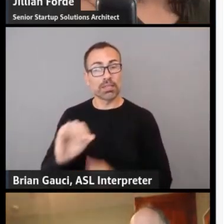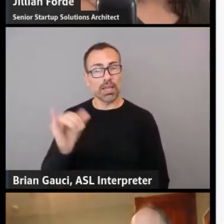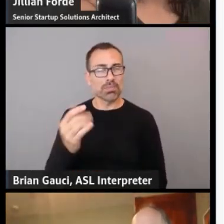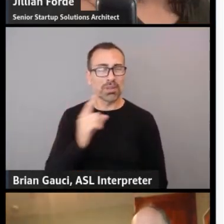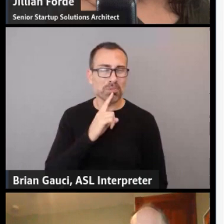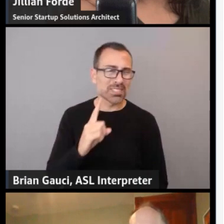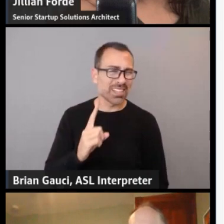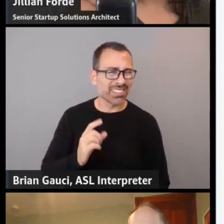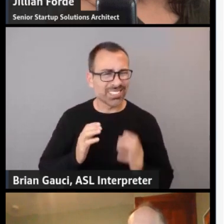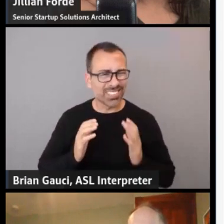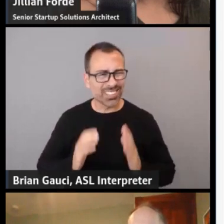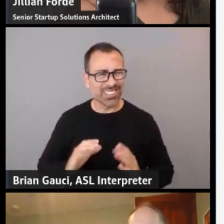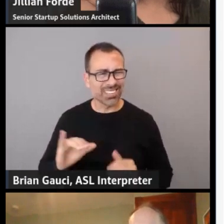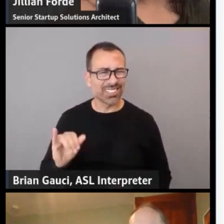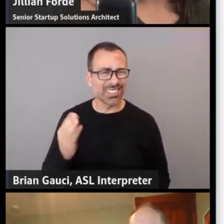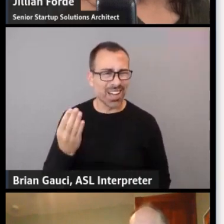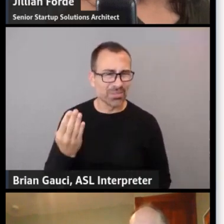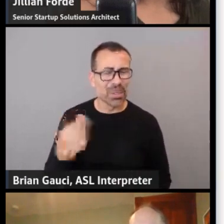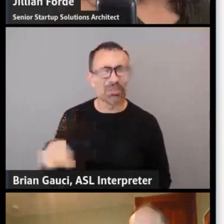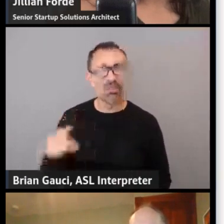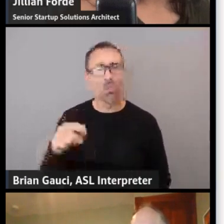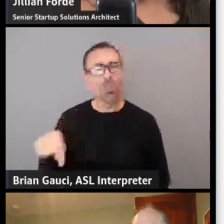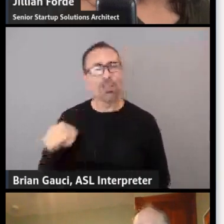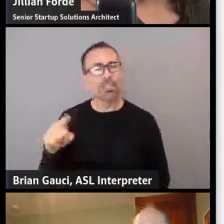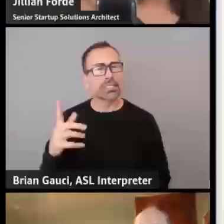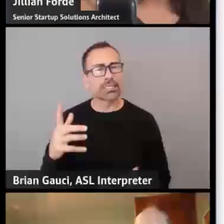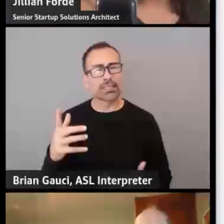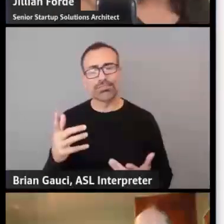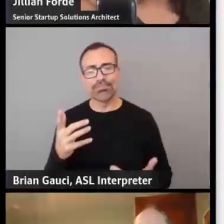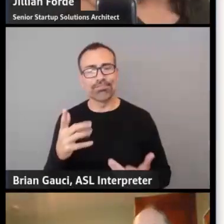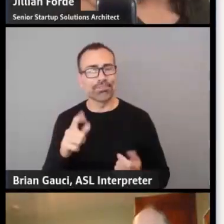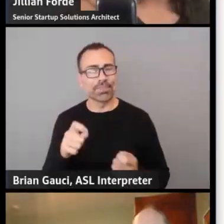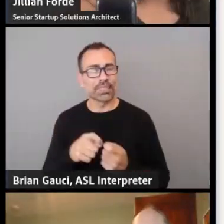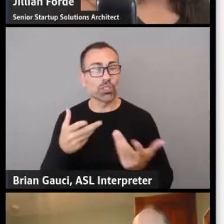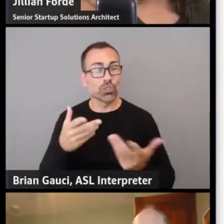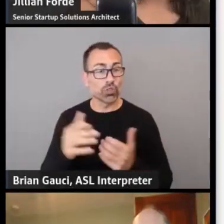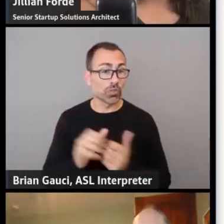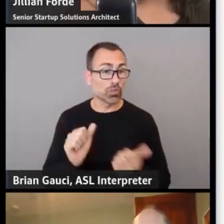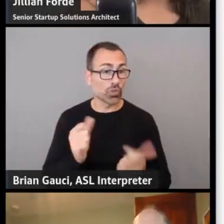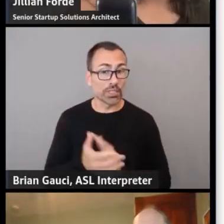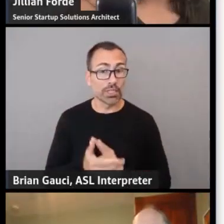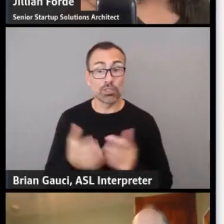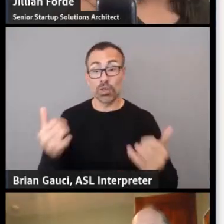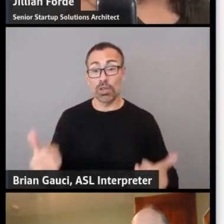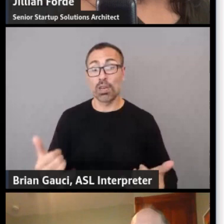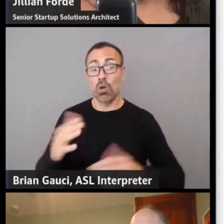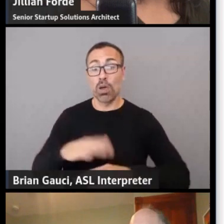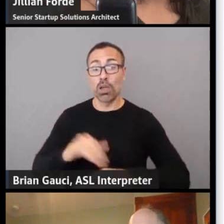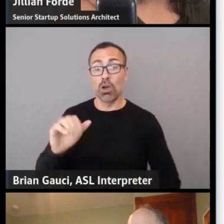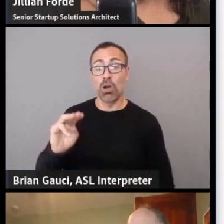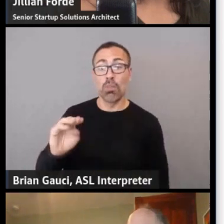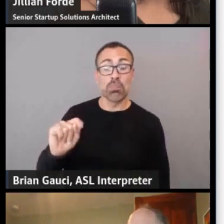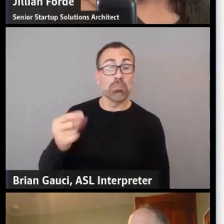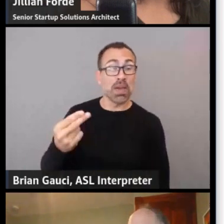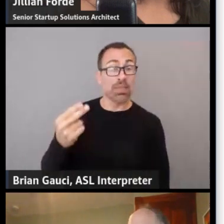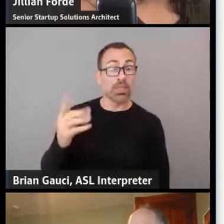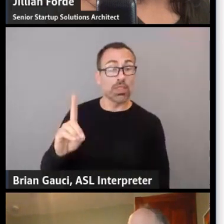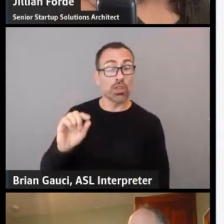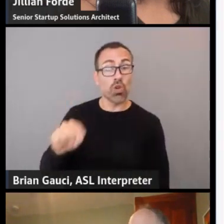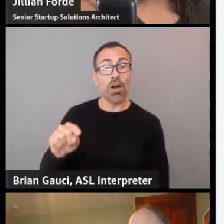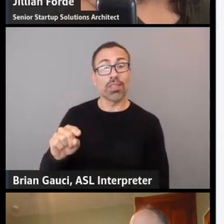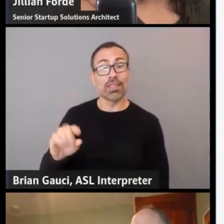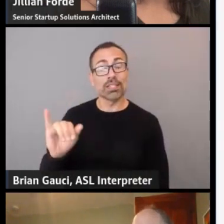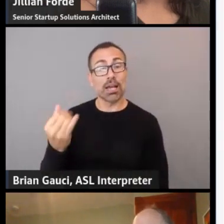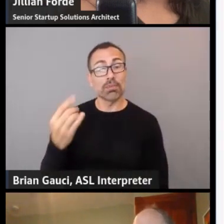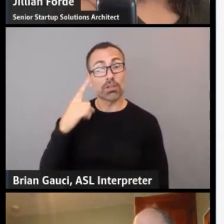this particular service, the translate service. So now all I have to do is call methods on this object to invoke services.